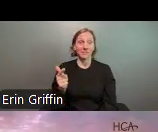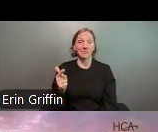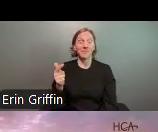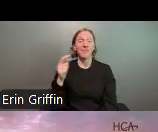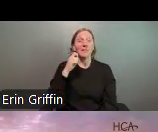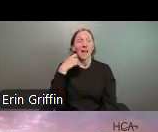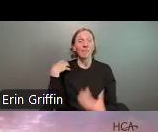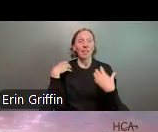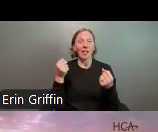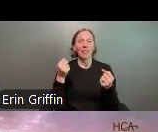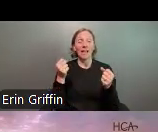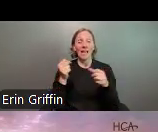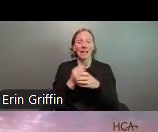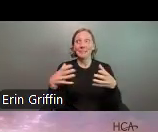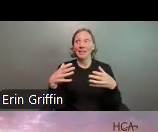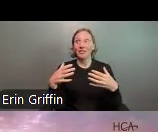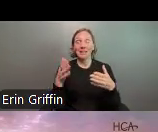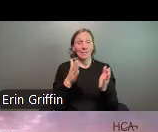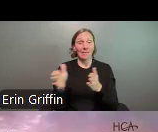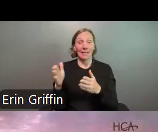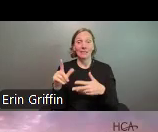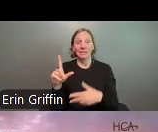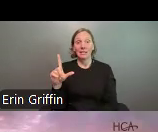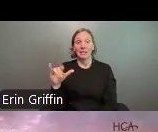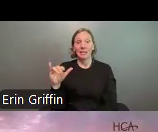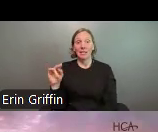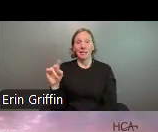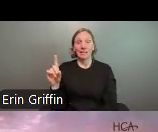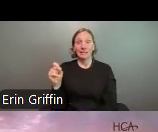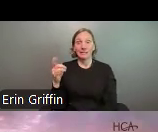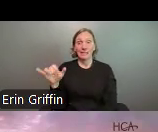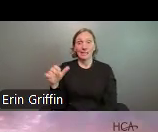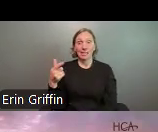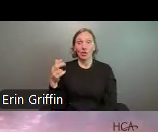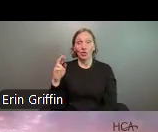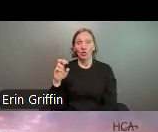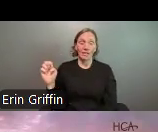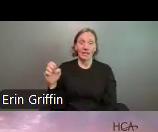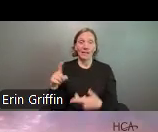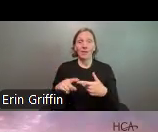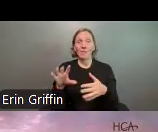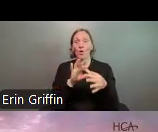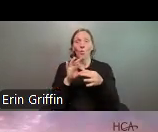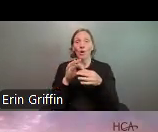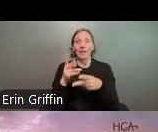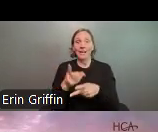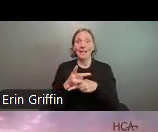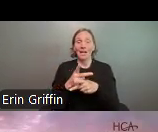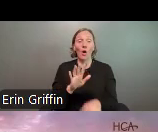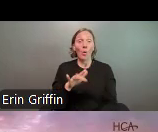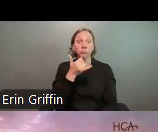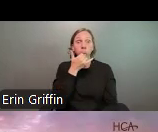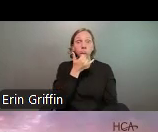Plans. First up, we have Lindsay Green from Coordinated Care. Oh, I'm so sorry. I